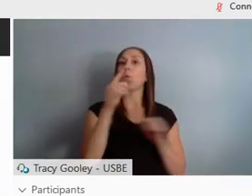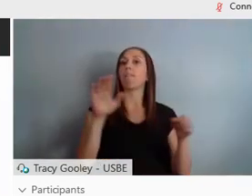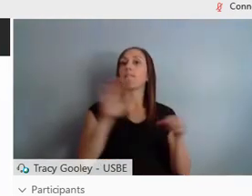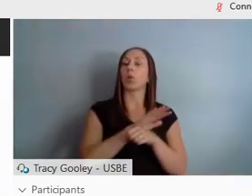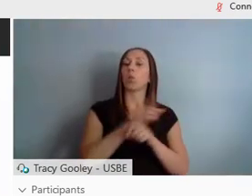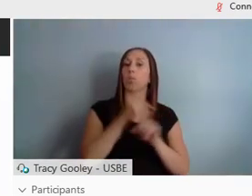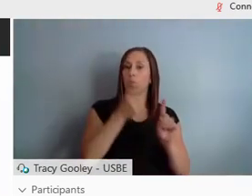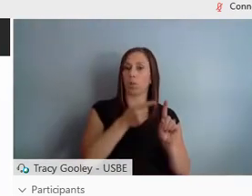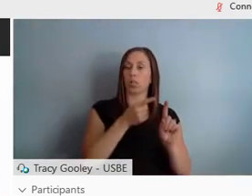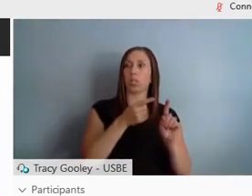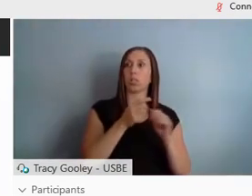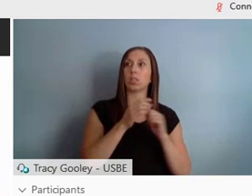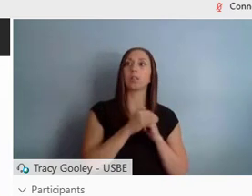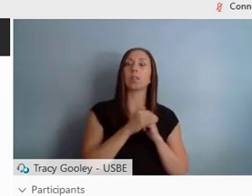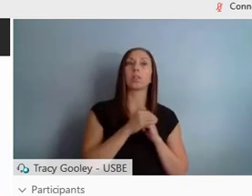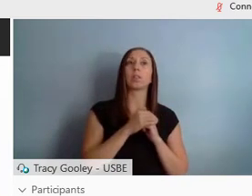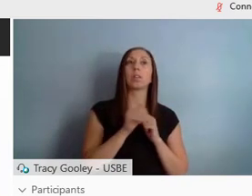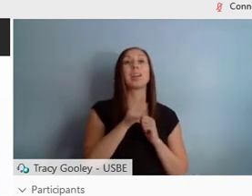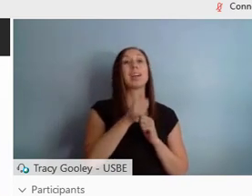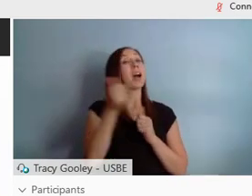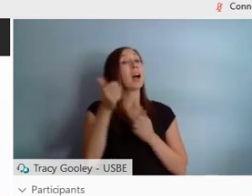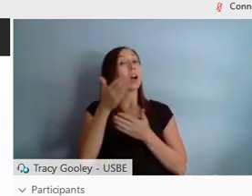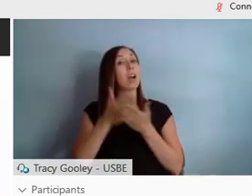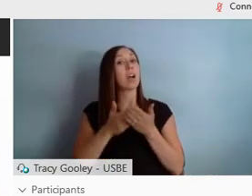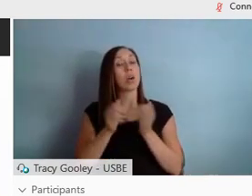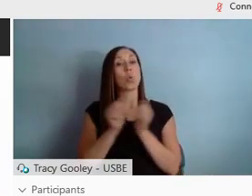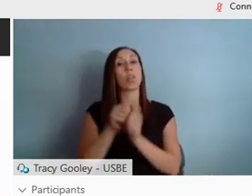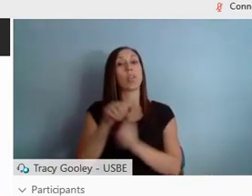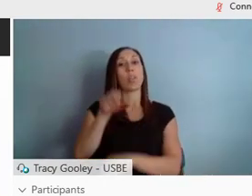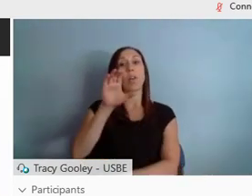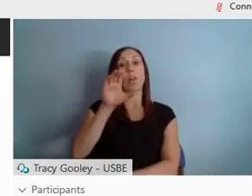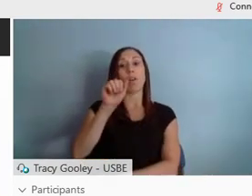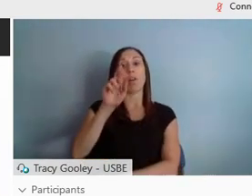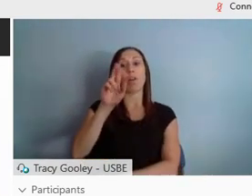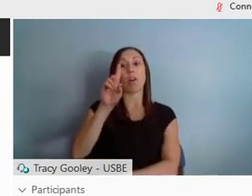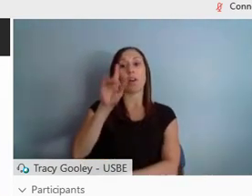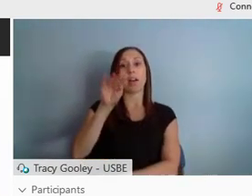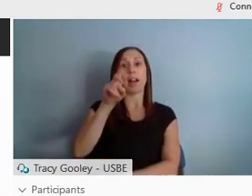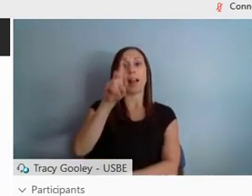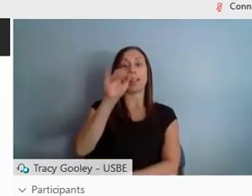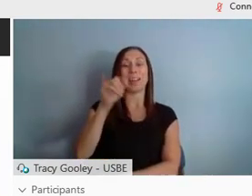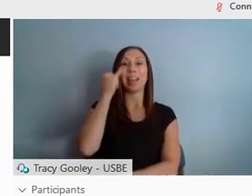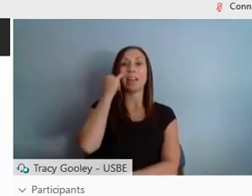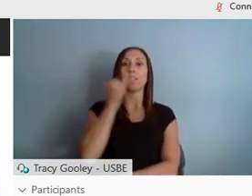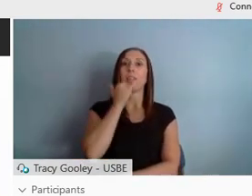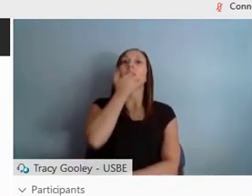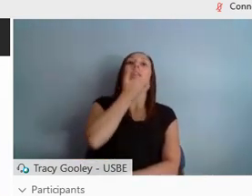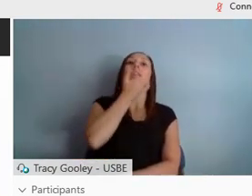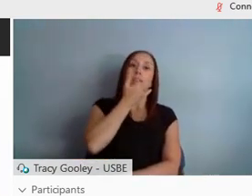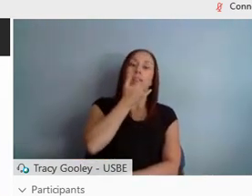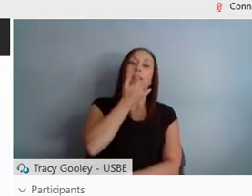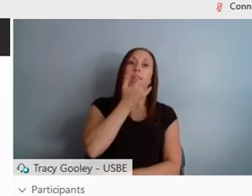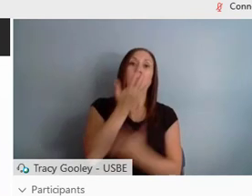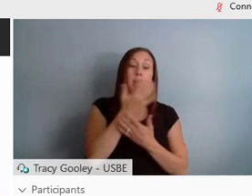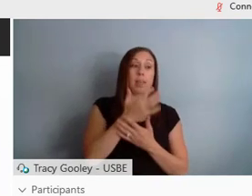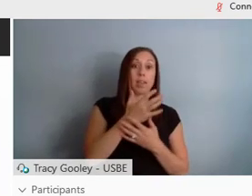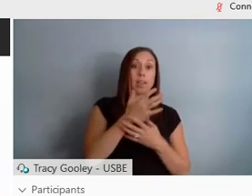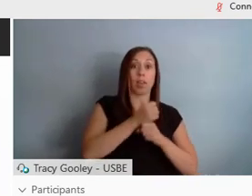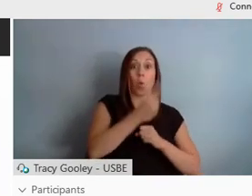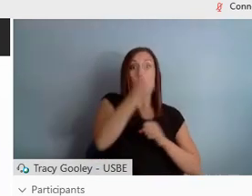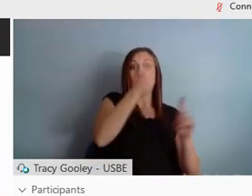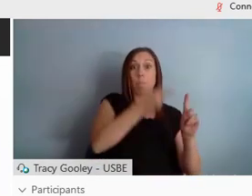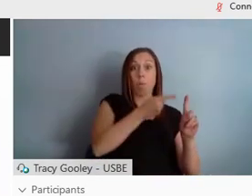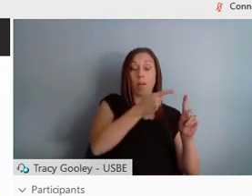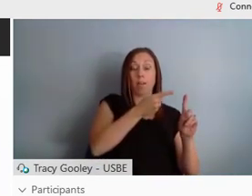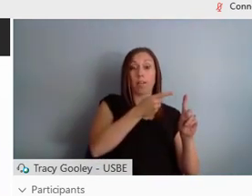full point. The other part with the cardinality is if they made a mistake in their counting, so they scored 1 object up, or